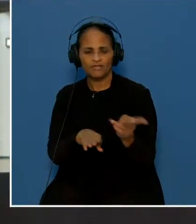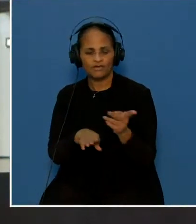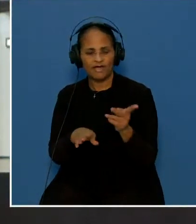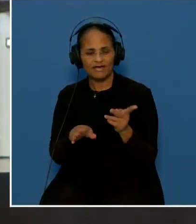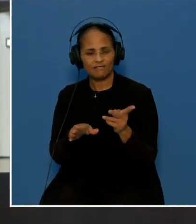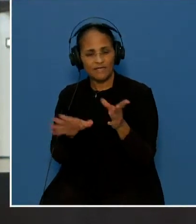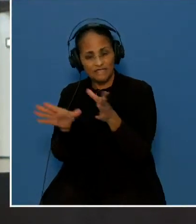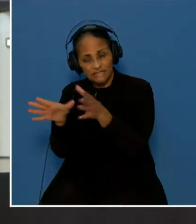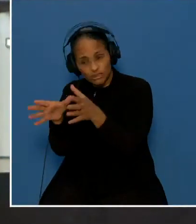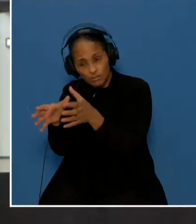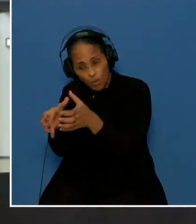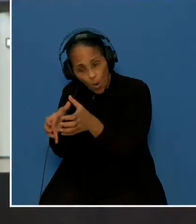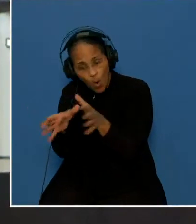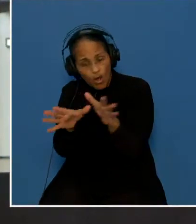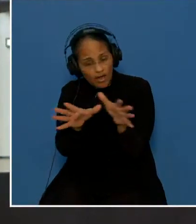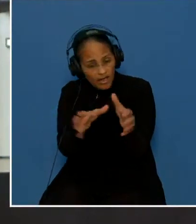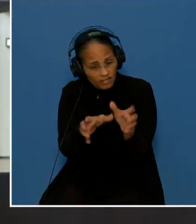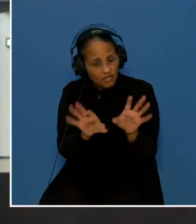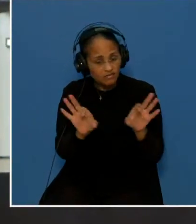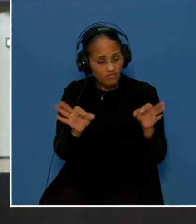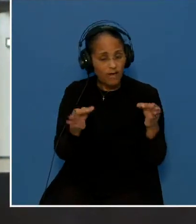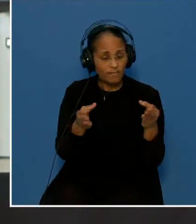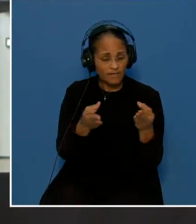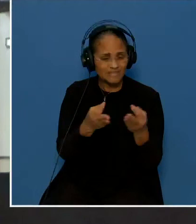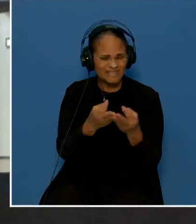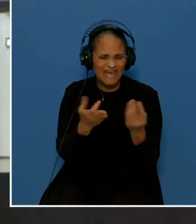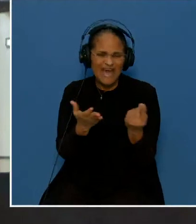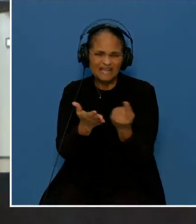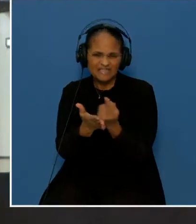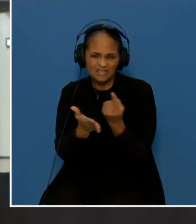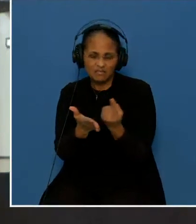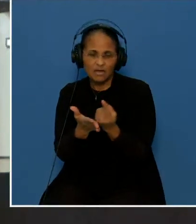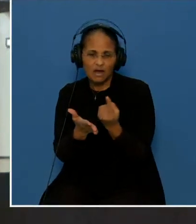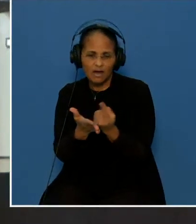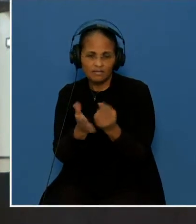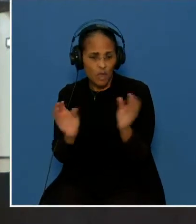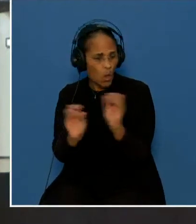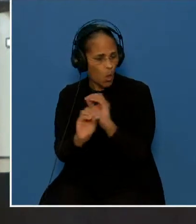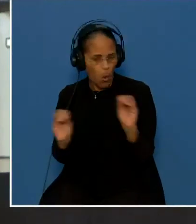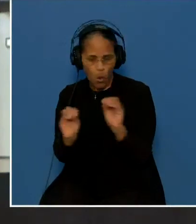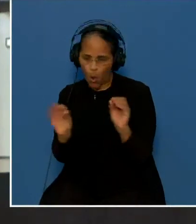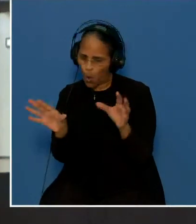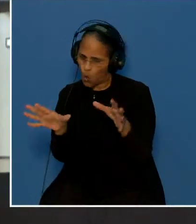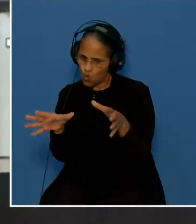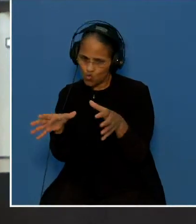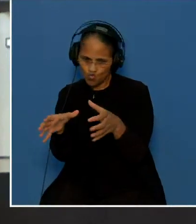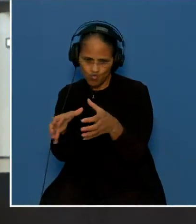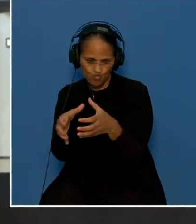smaller gatherings of our families, and sometimes no gatherings.